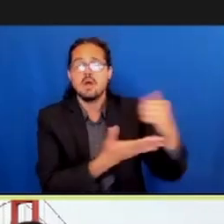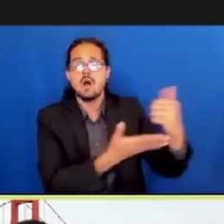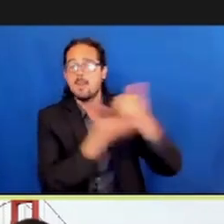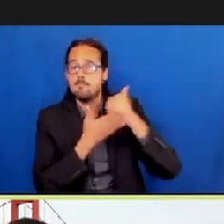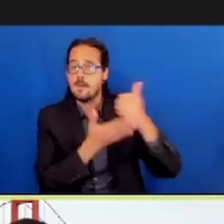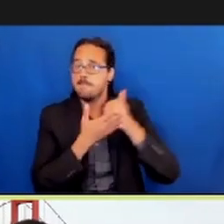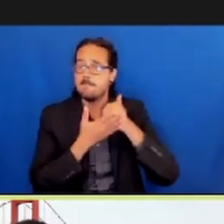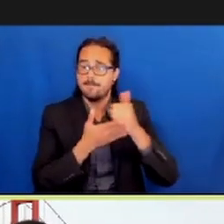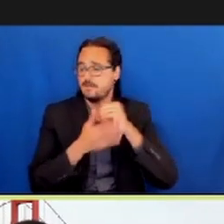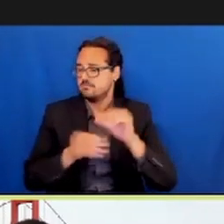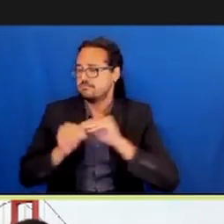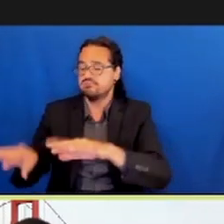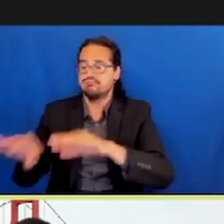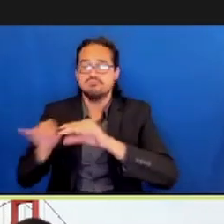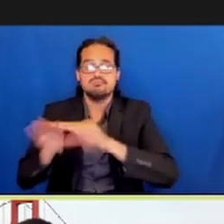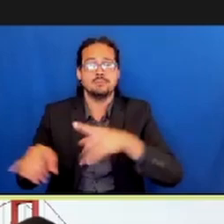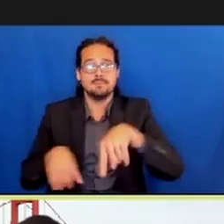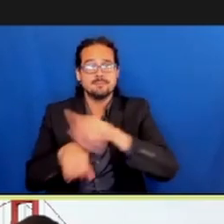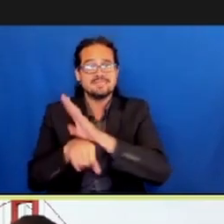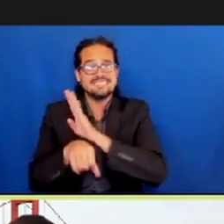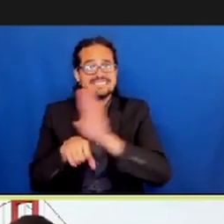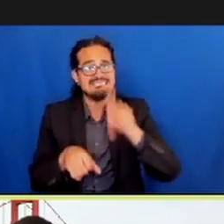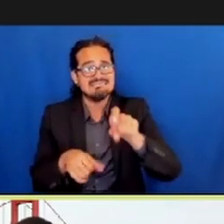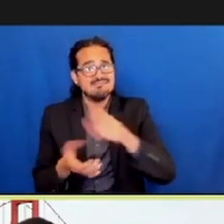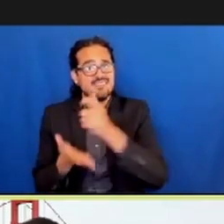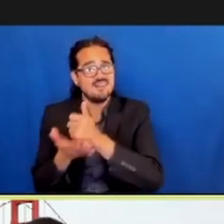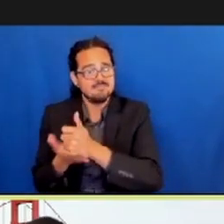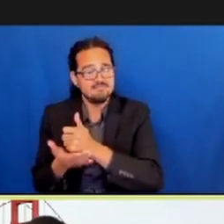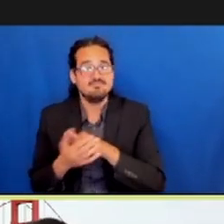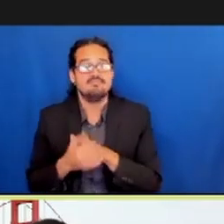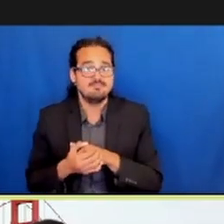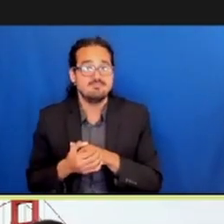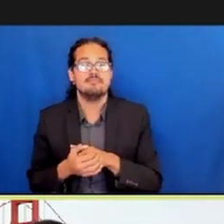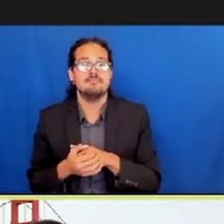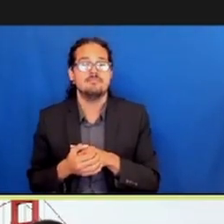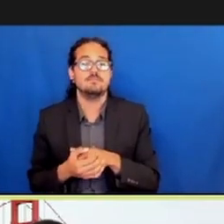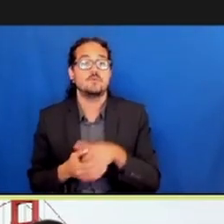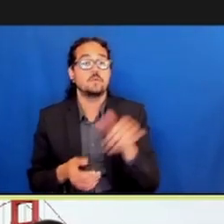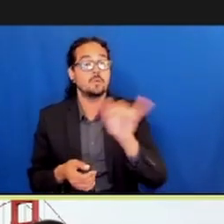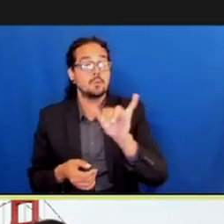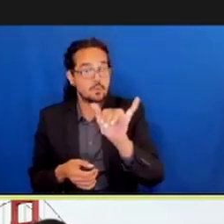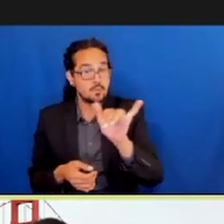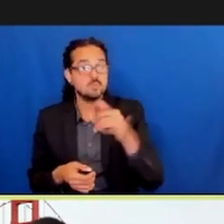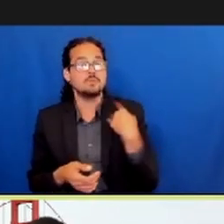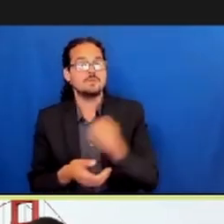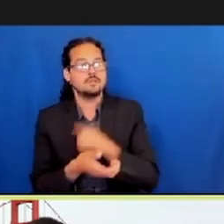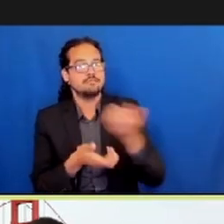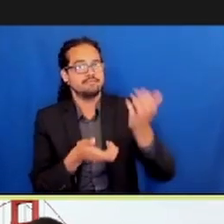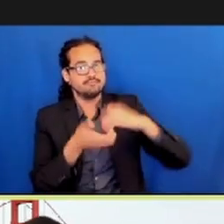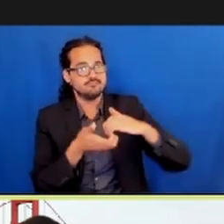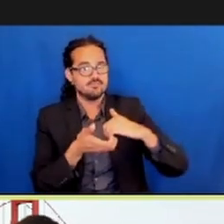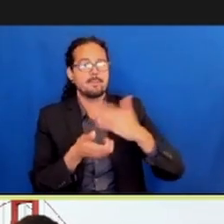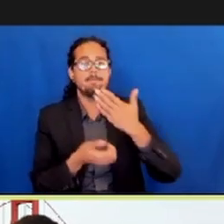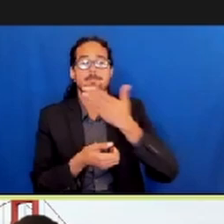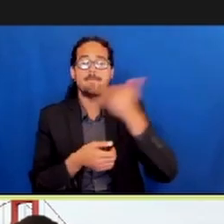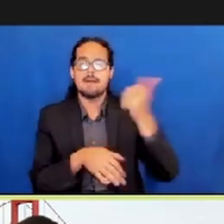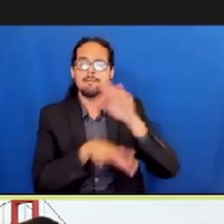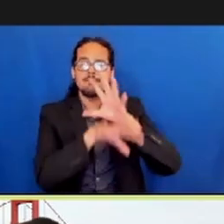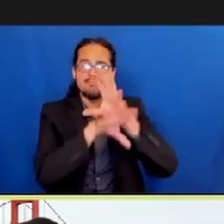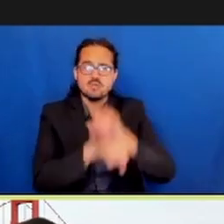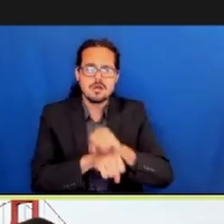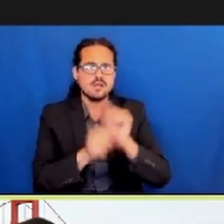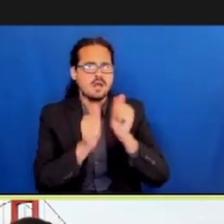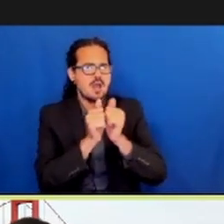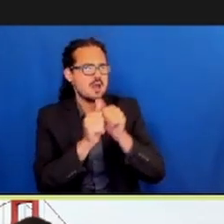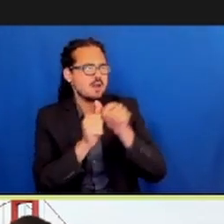towns, facilitating best practices and working collectively so that each of us can maintain and augment our own unique sense of